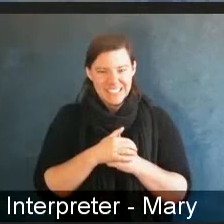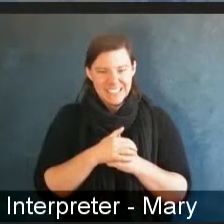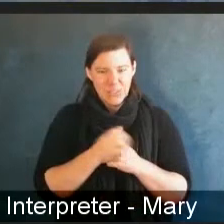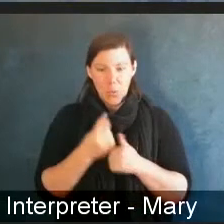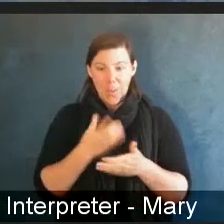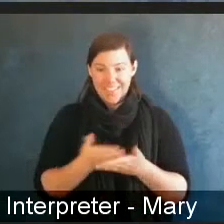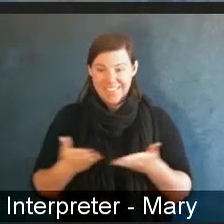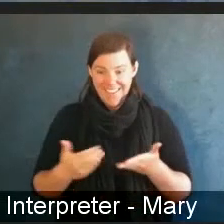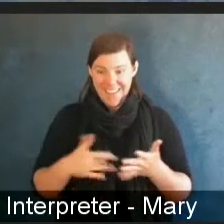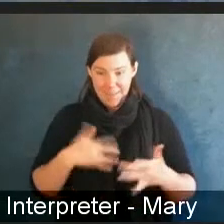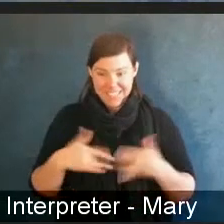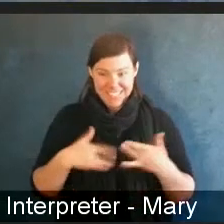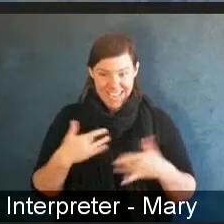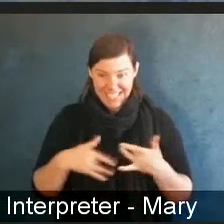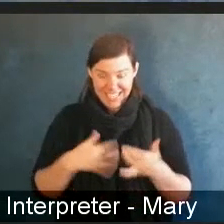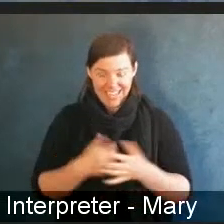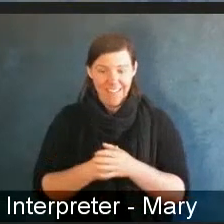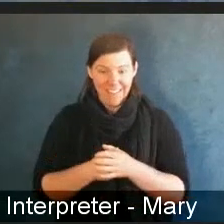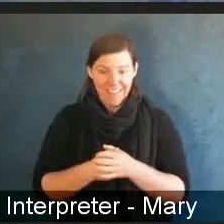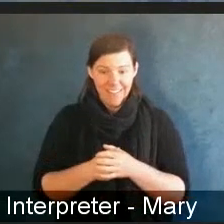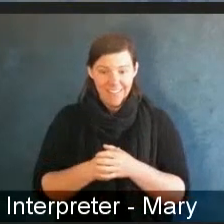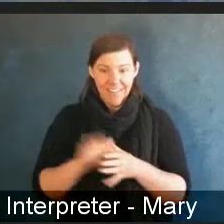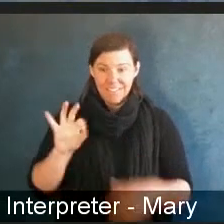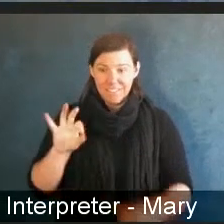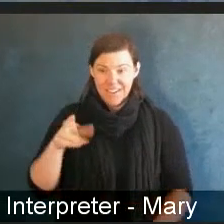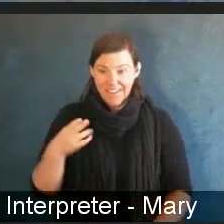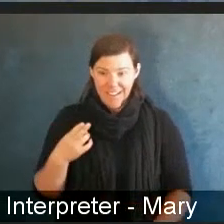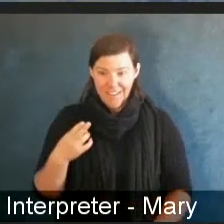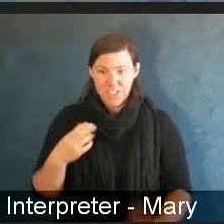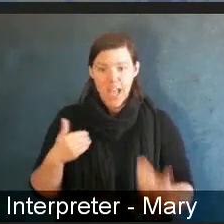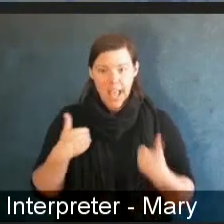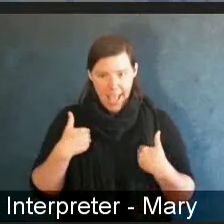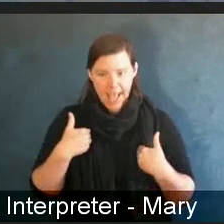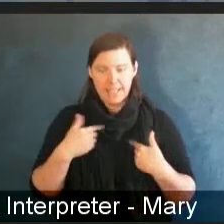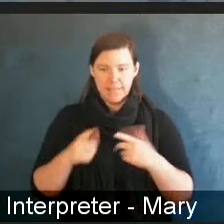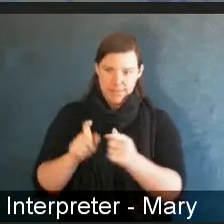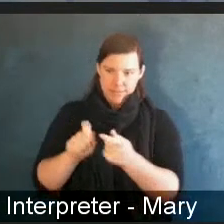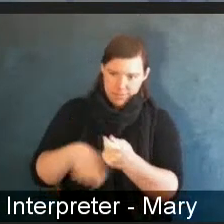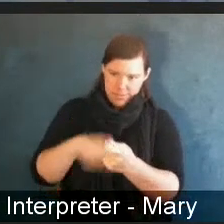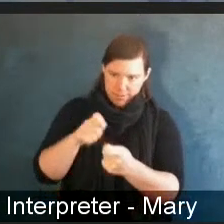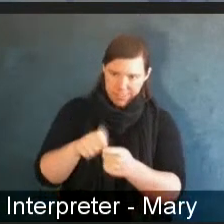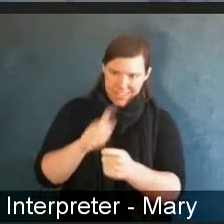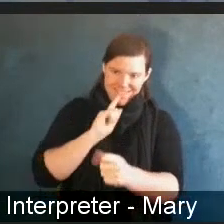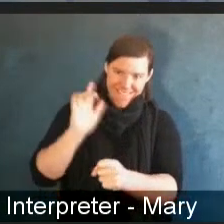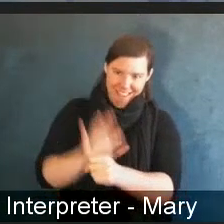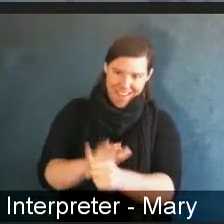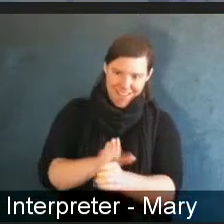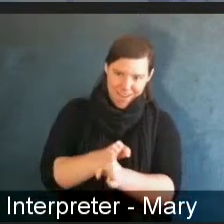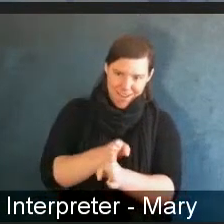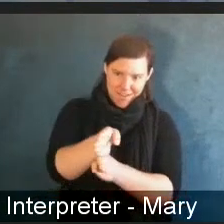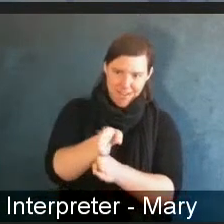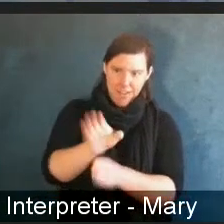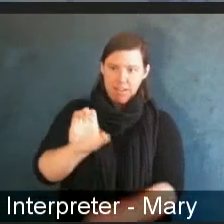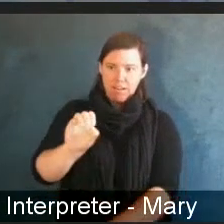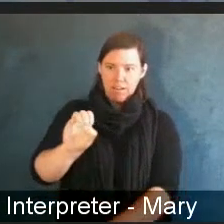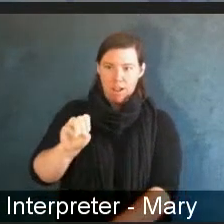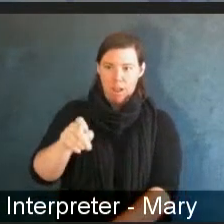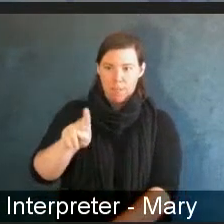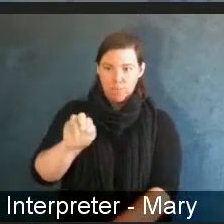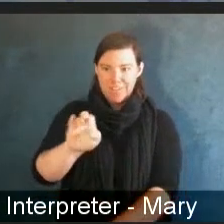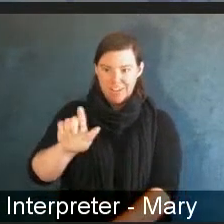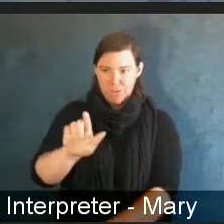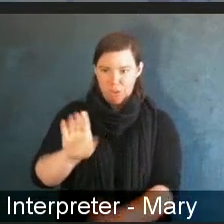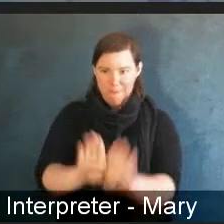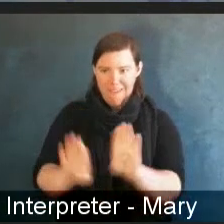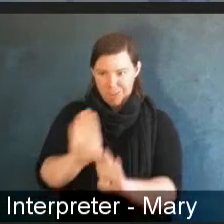me about Fred Hutch is having a dedicated computational biology program and seeing the diversity of the research that's in